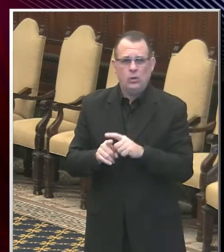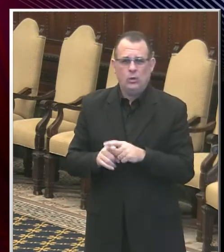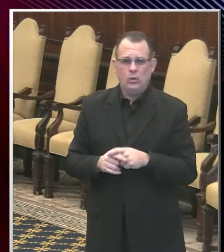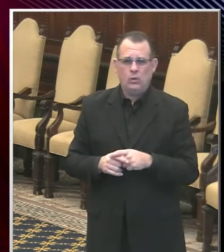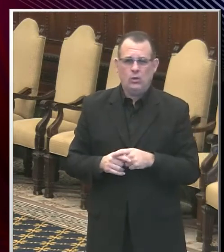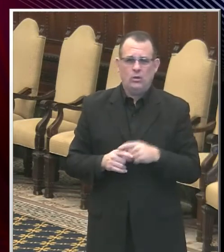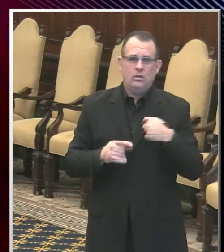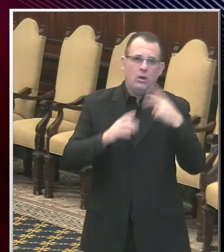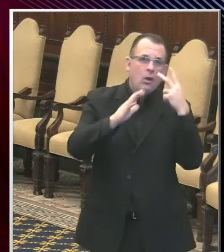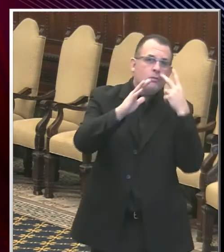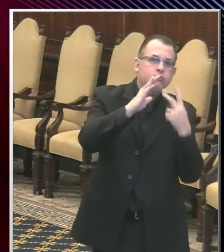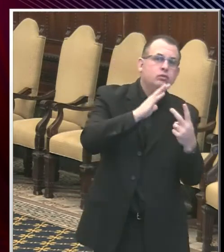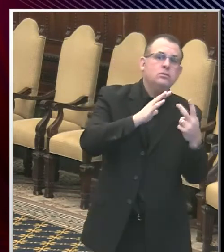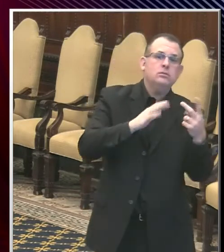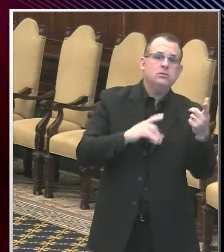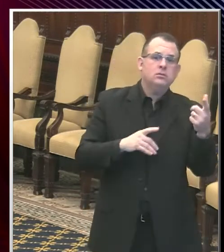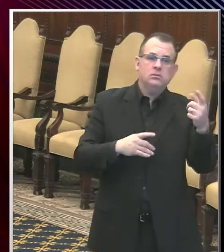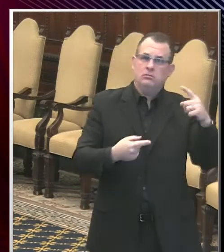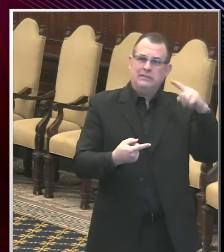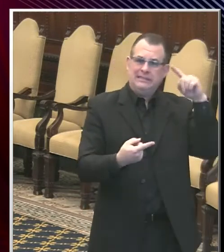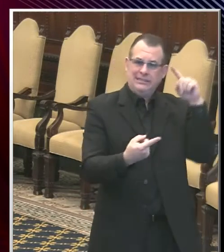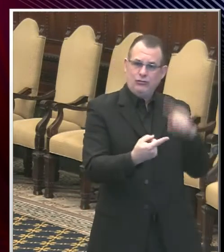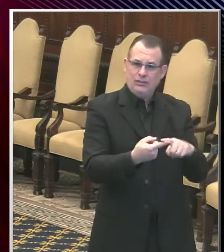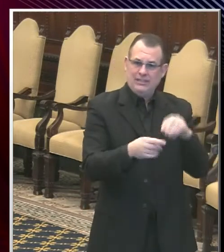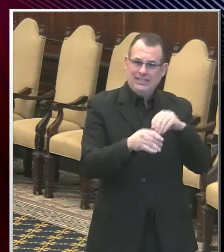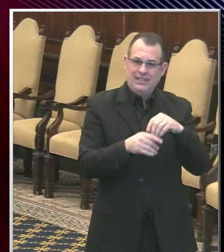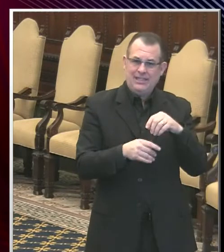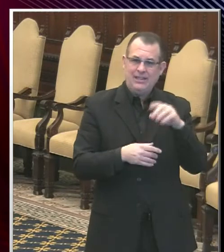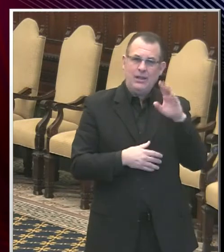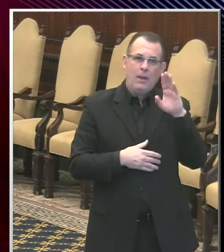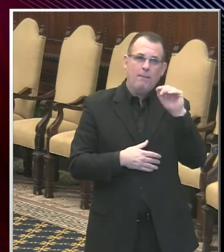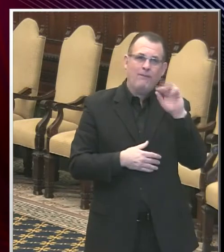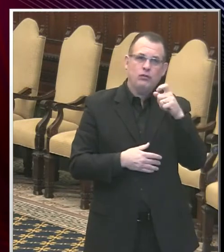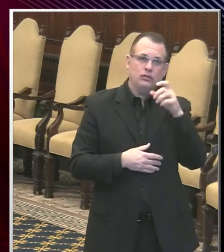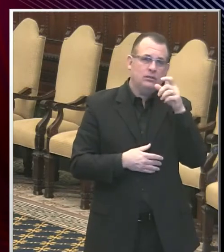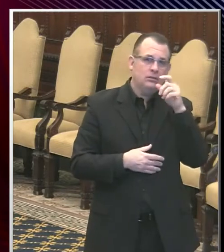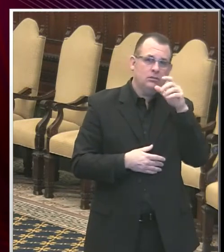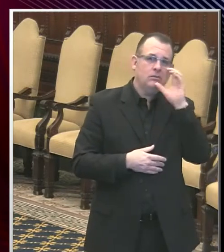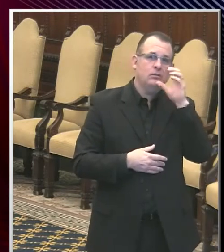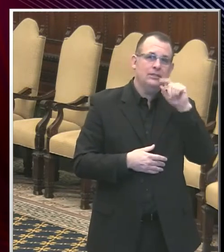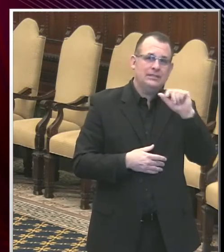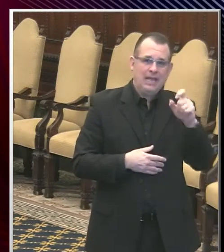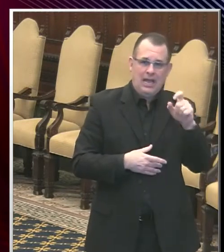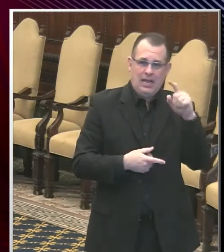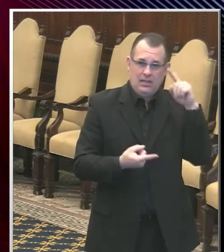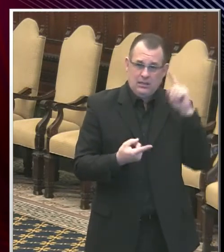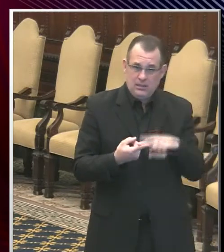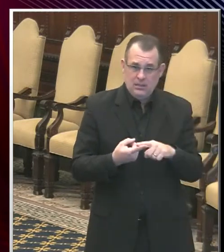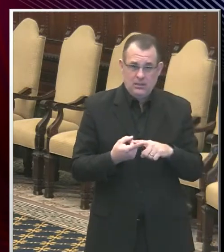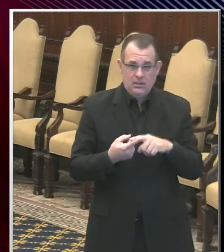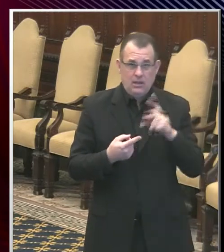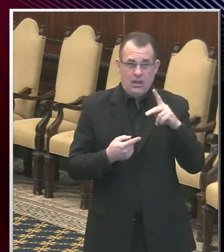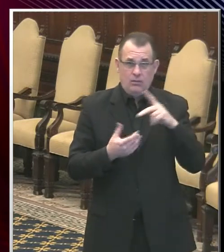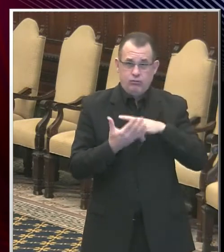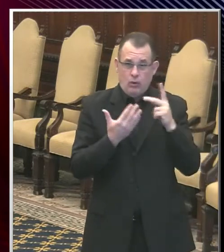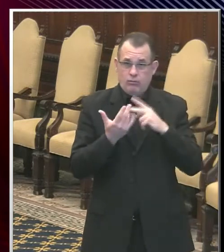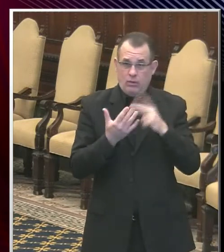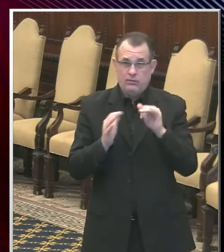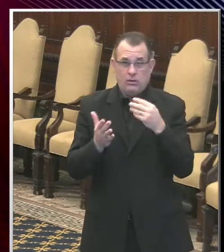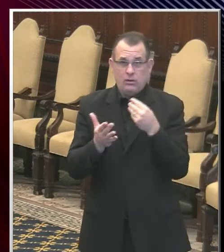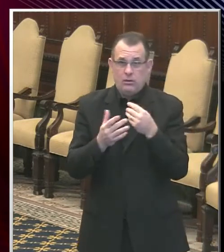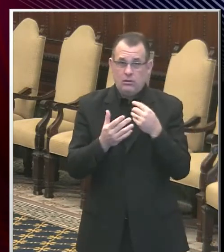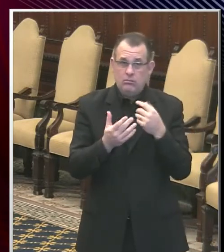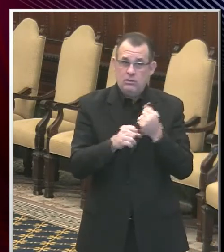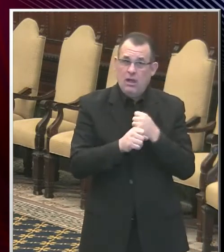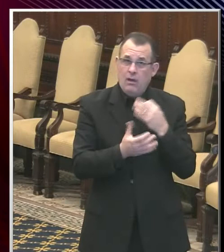projected significant decrease in beverage tax revenue. So will those programs still be funded by